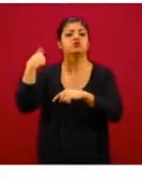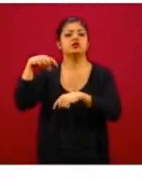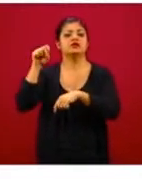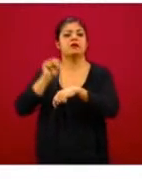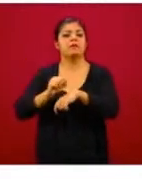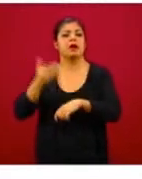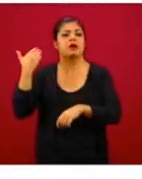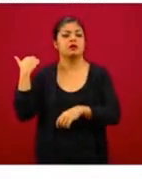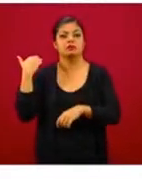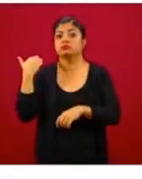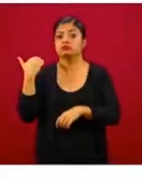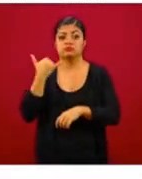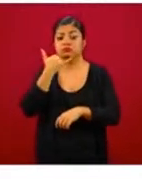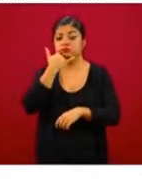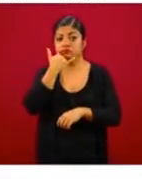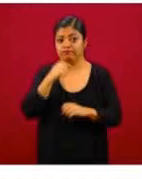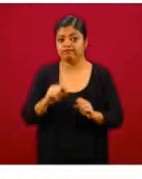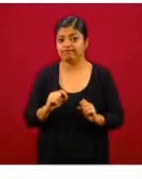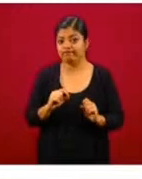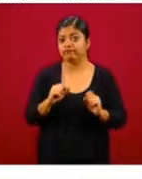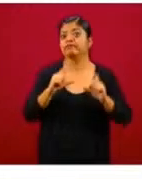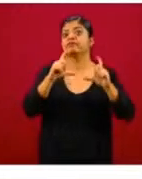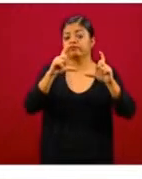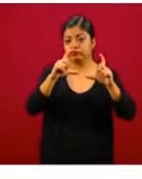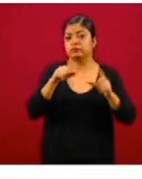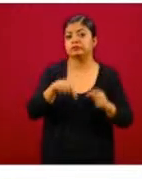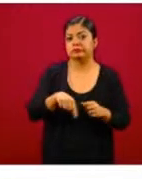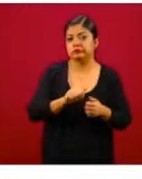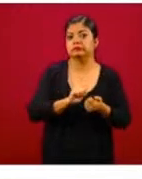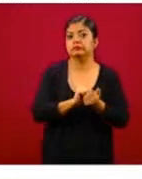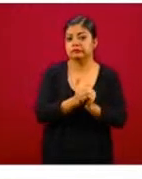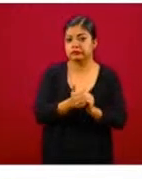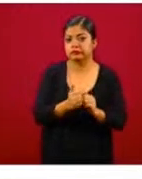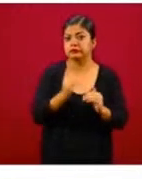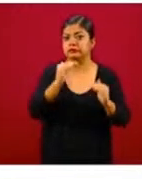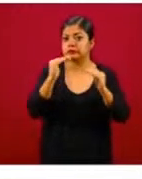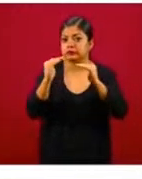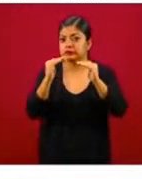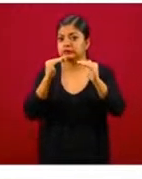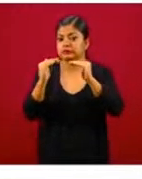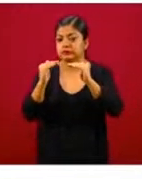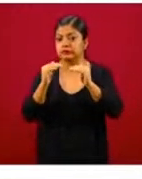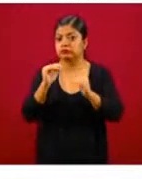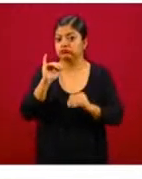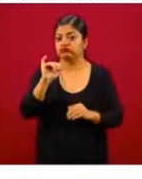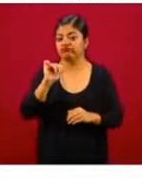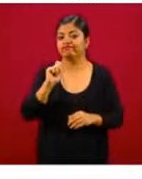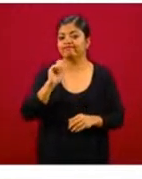days is larger than what we saw for that same 2-week period,